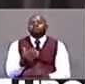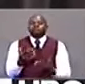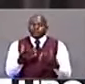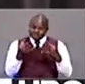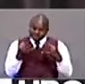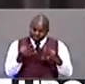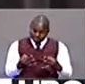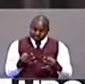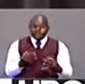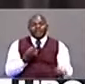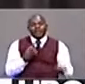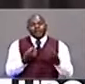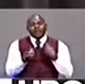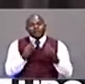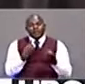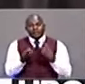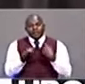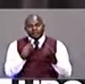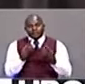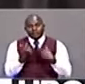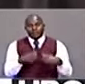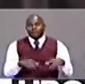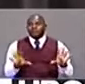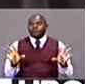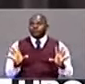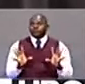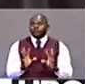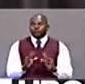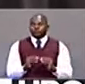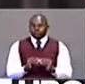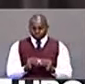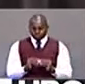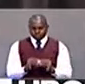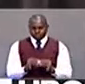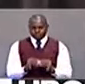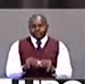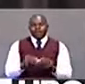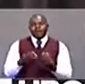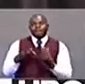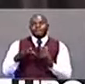everything that has been said is summarized in Matthew